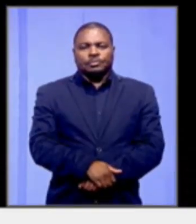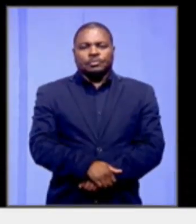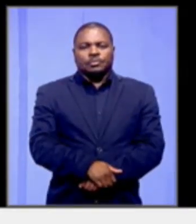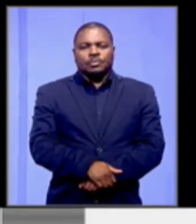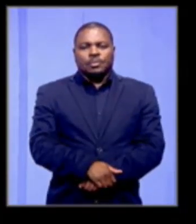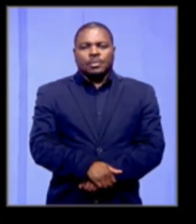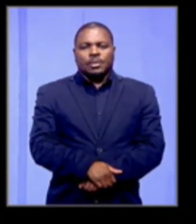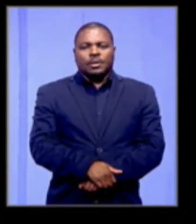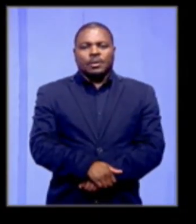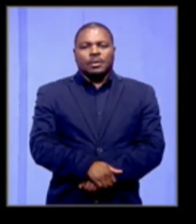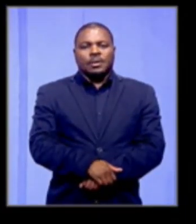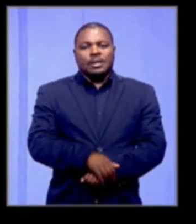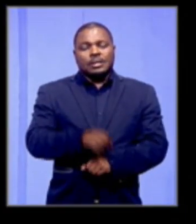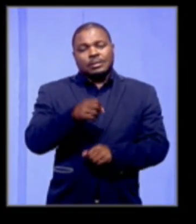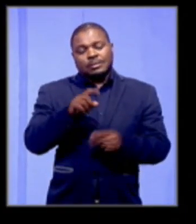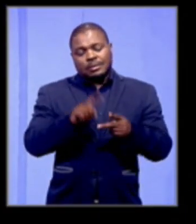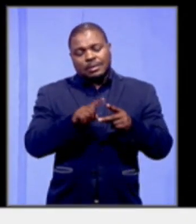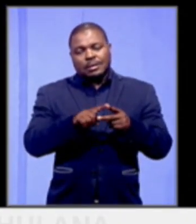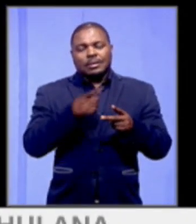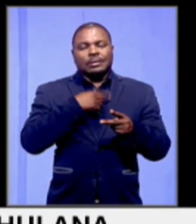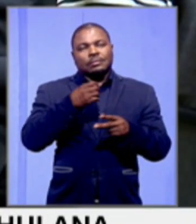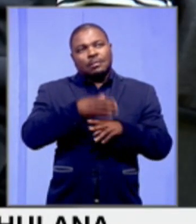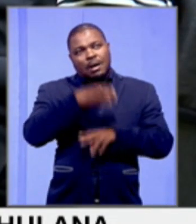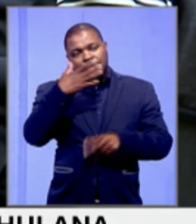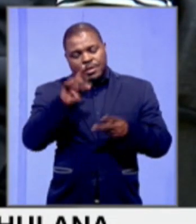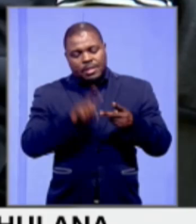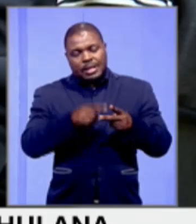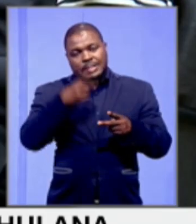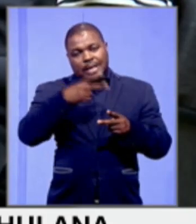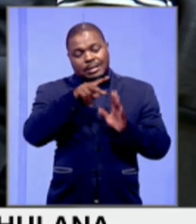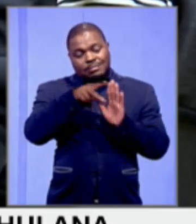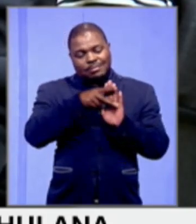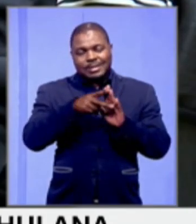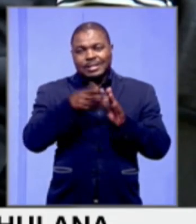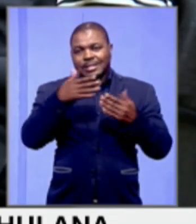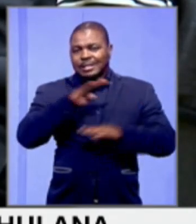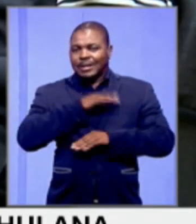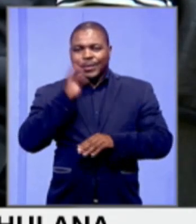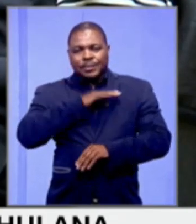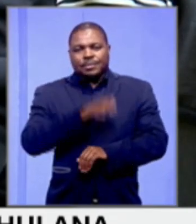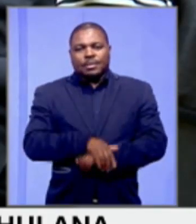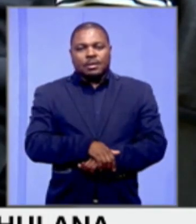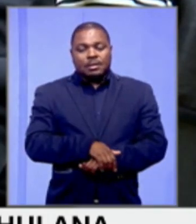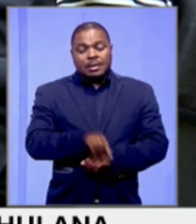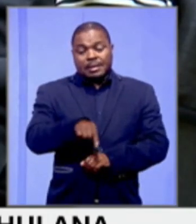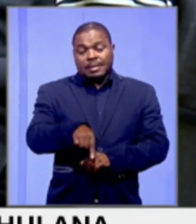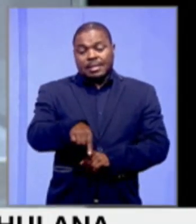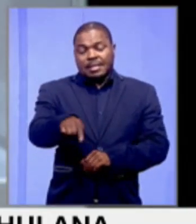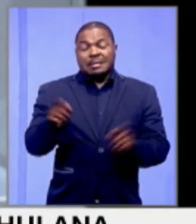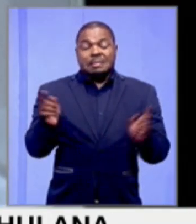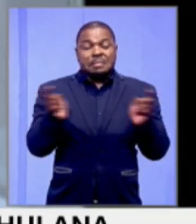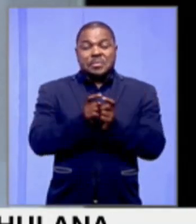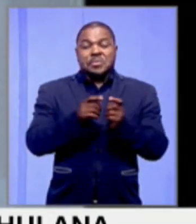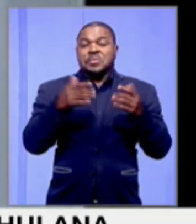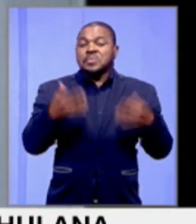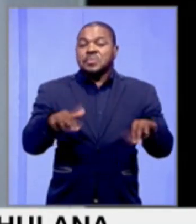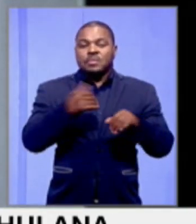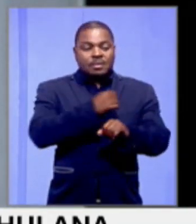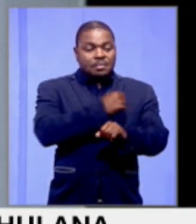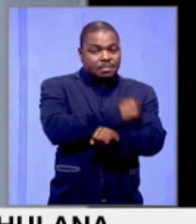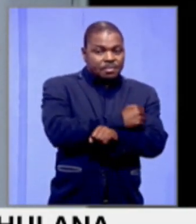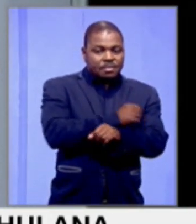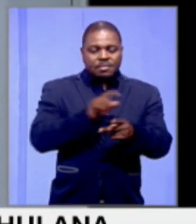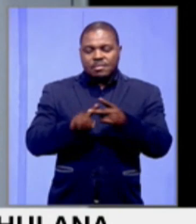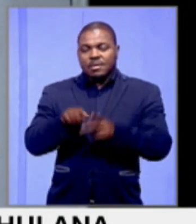Two trophies, second spot, but still we are not satisfied. Dipapa dingwe ya boswa legong o sa le molora ge Orlando Pirates